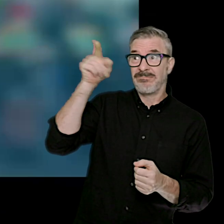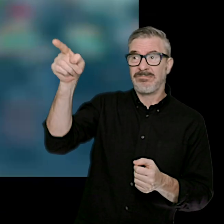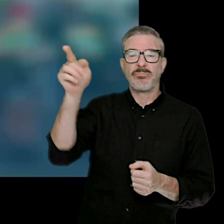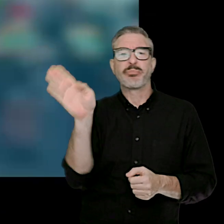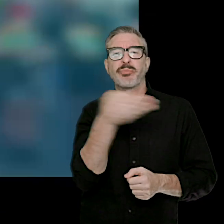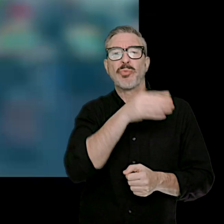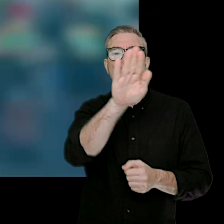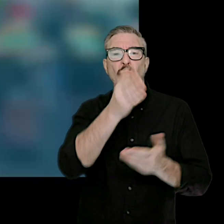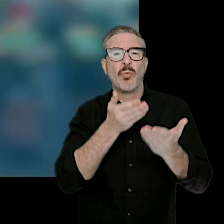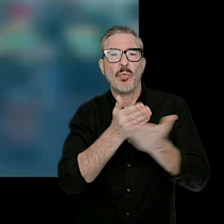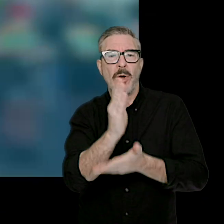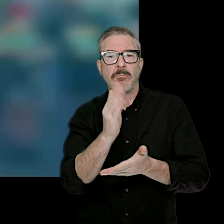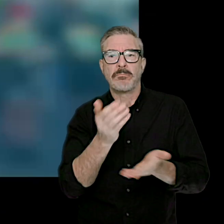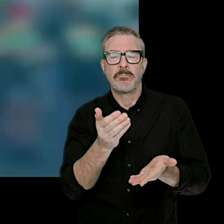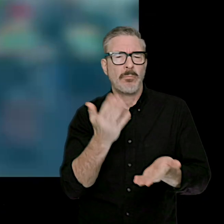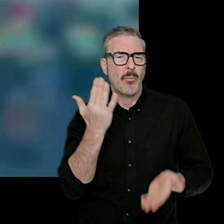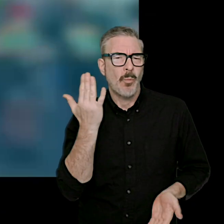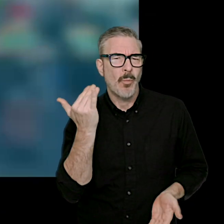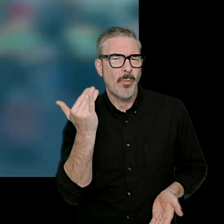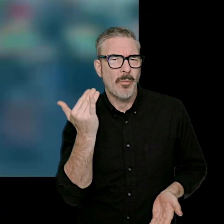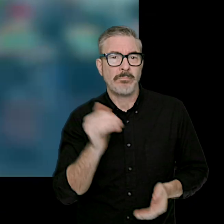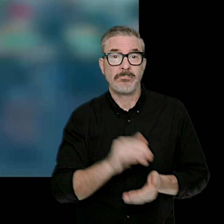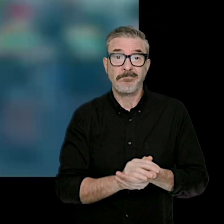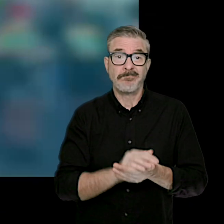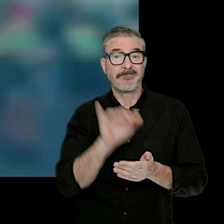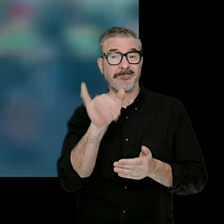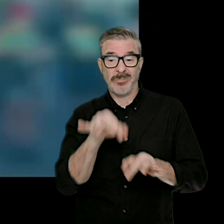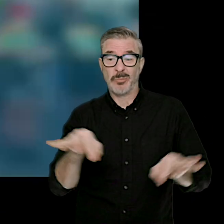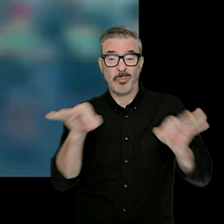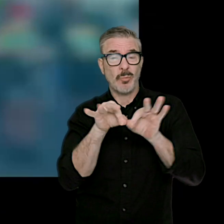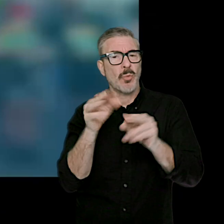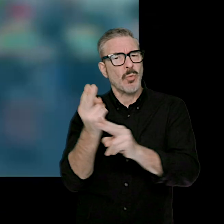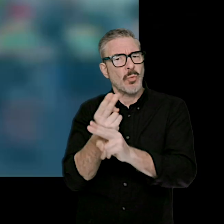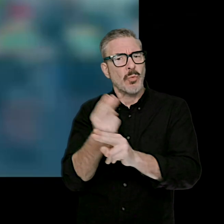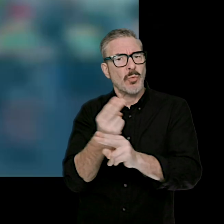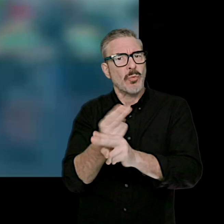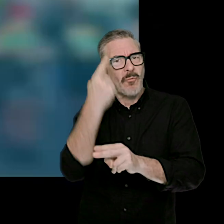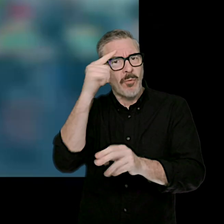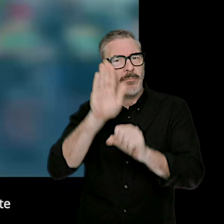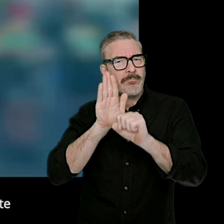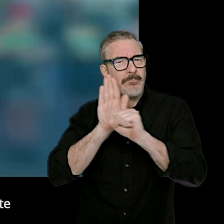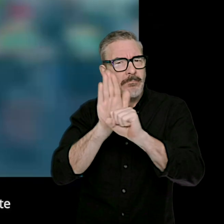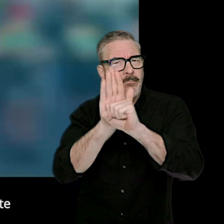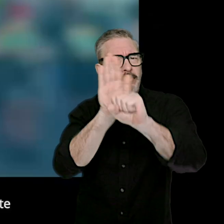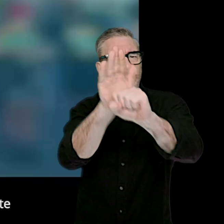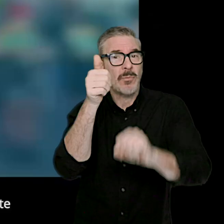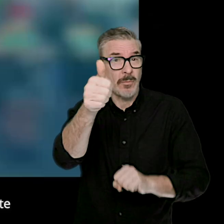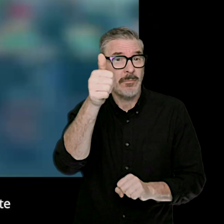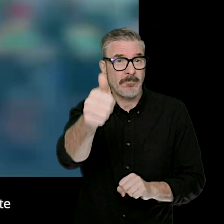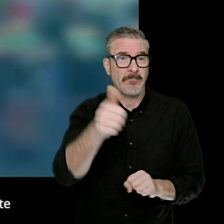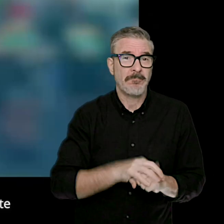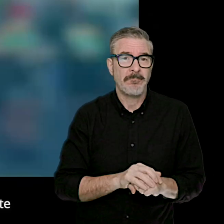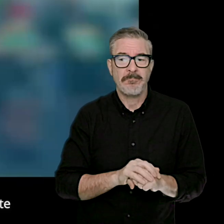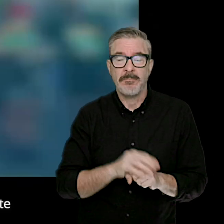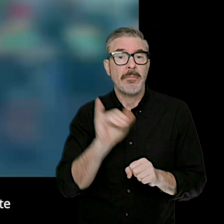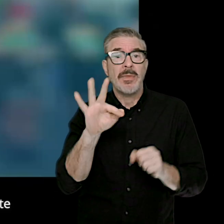for all of those seven rights that you have at work. And it's important, one of the first steps to